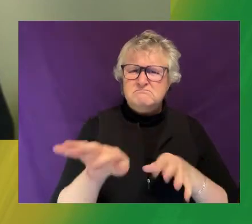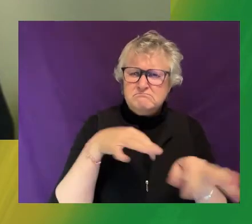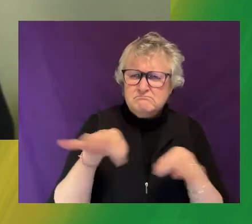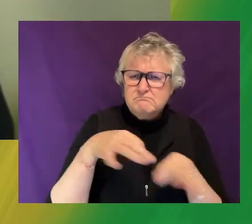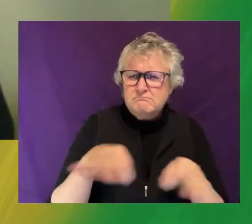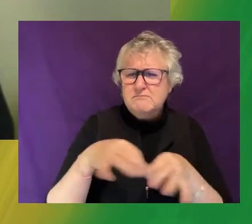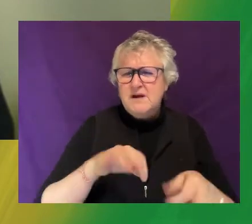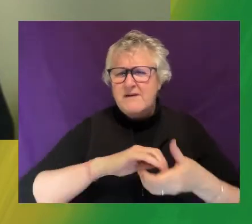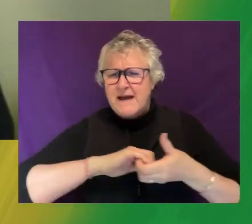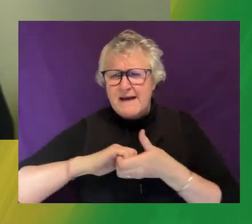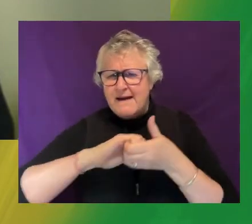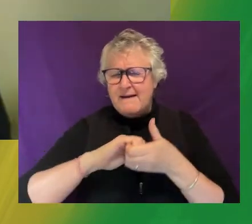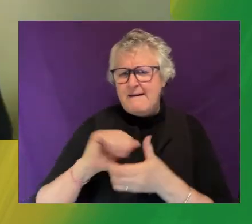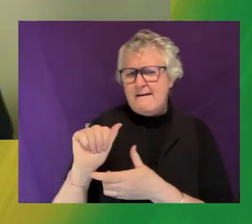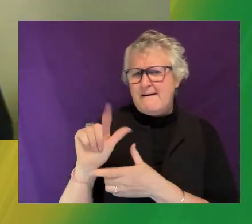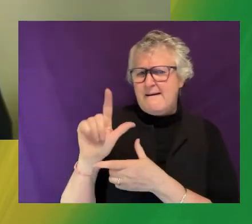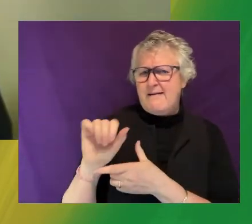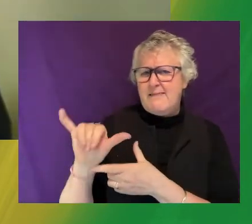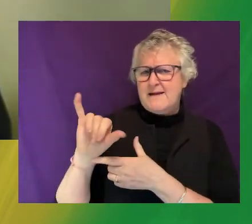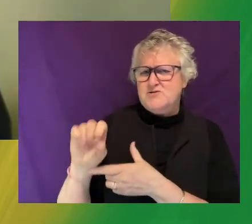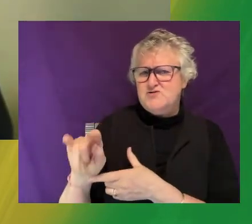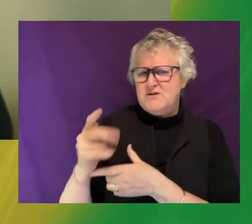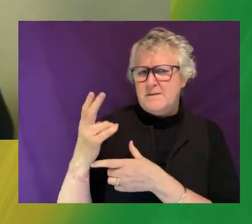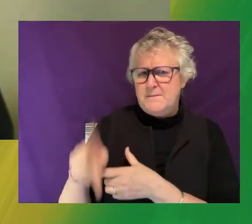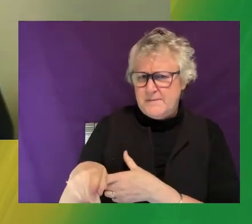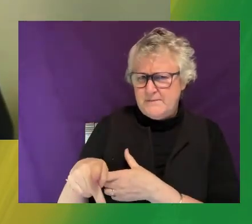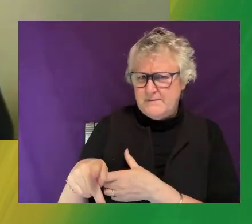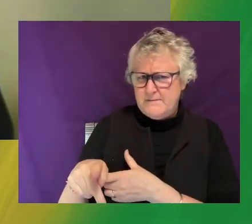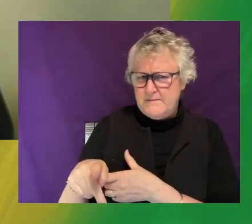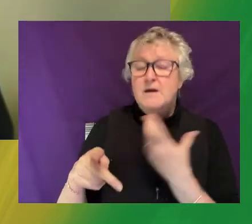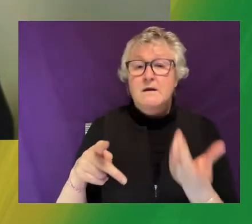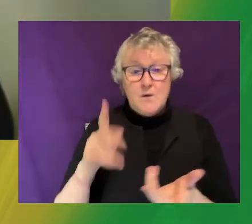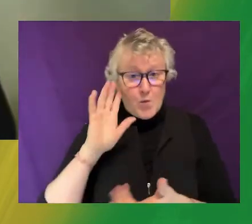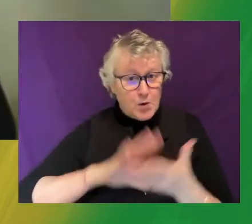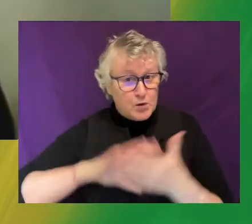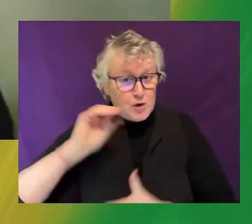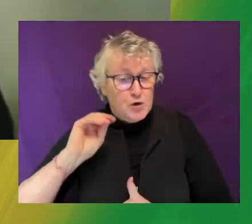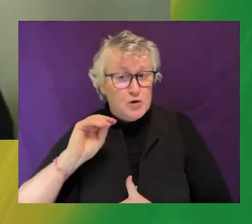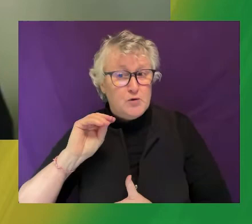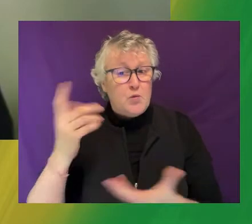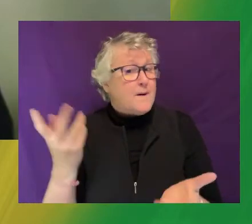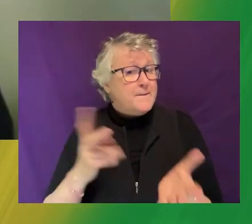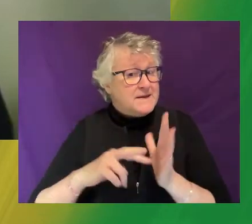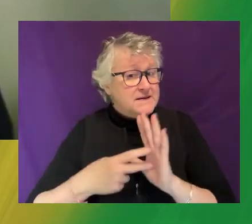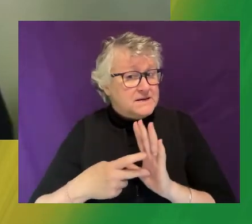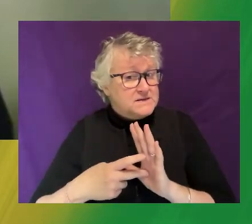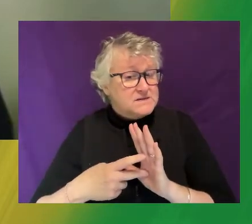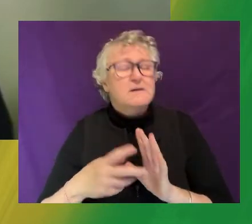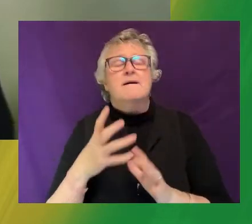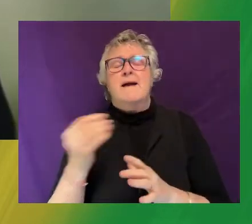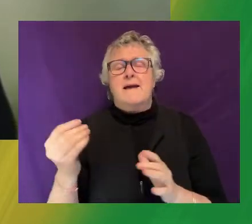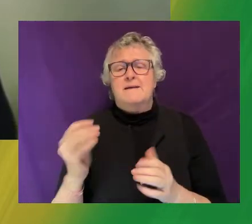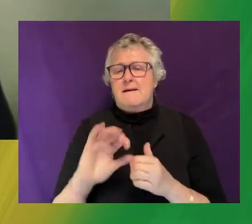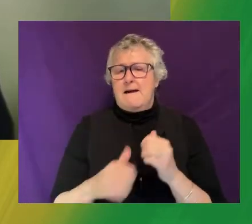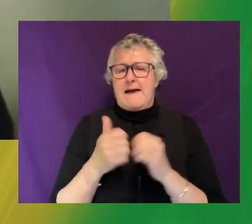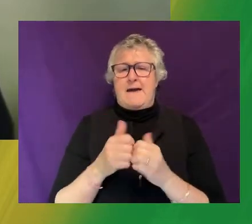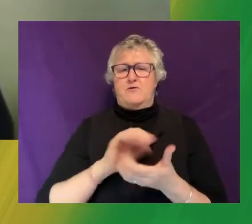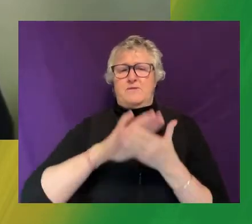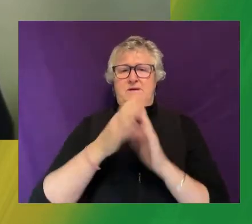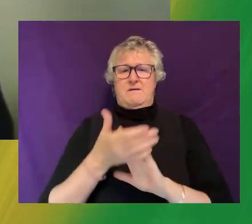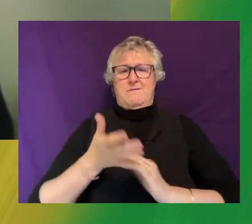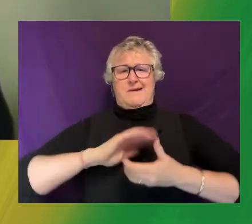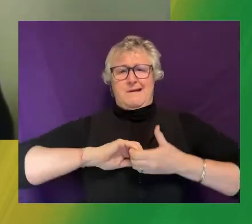how allyship is defined and how to be an ally. Today, we kick off the conference with keynote speakers,